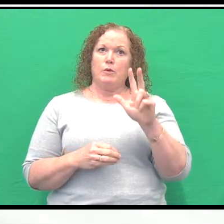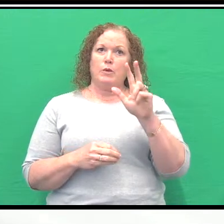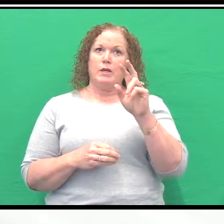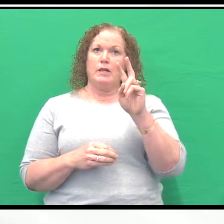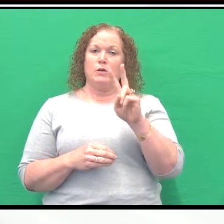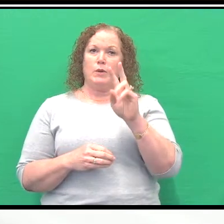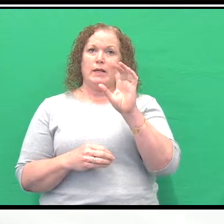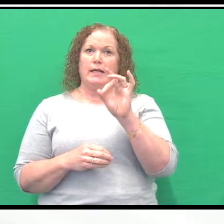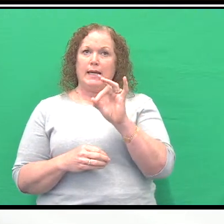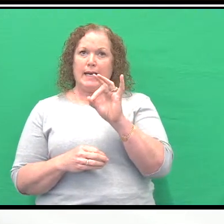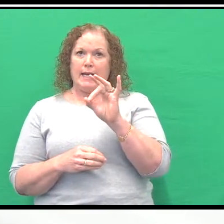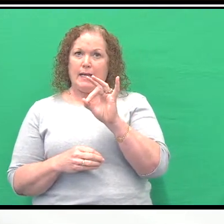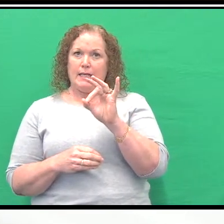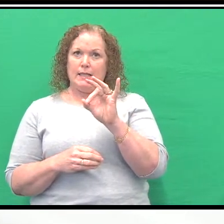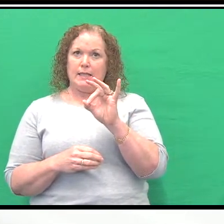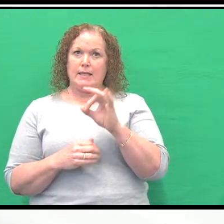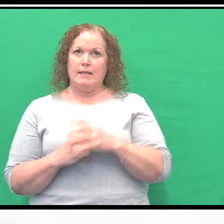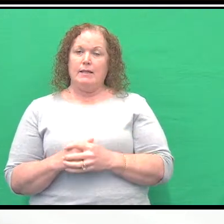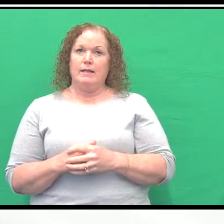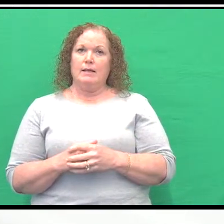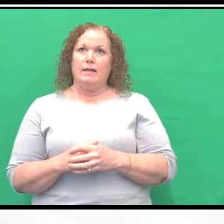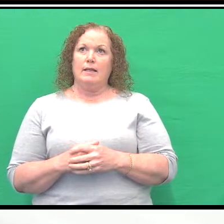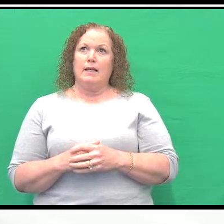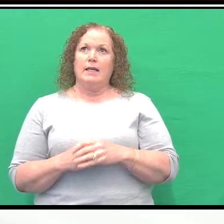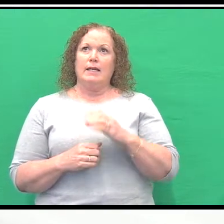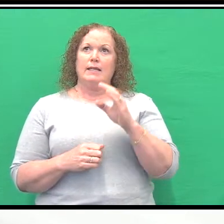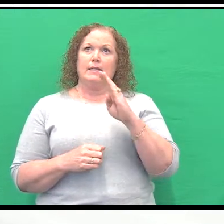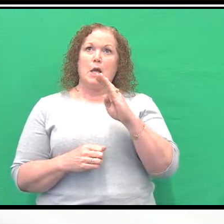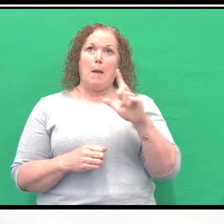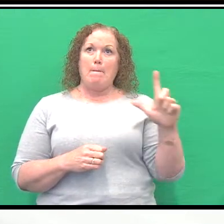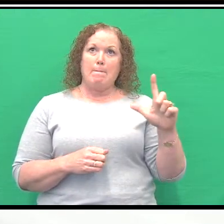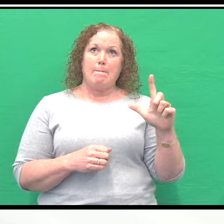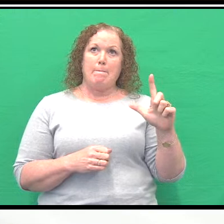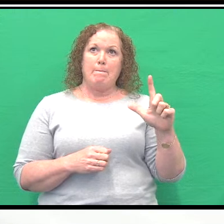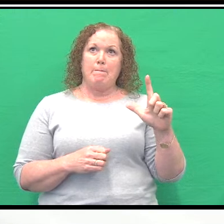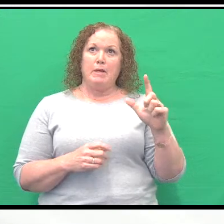that actually Senator Portantino had